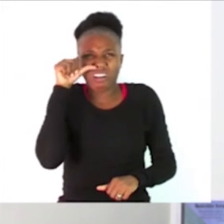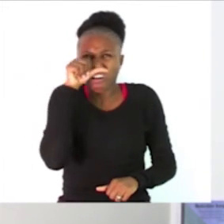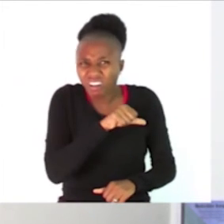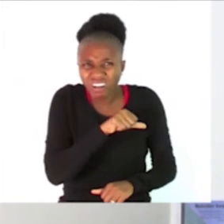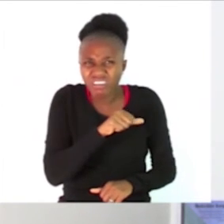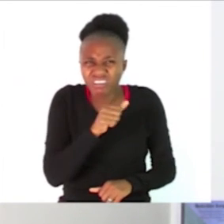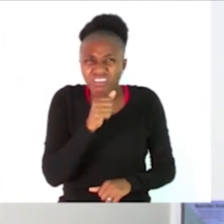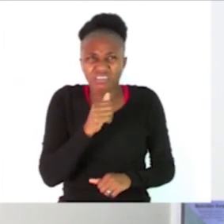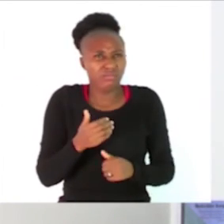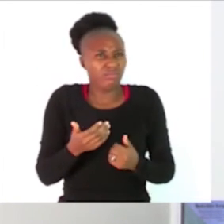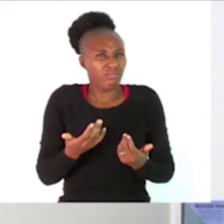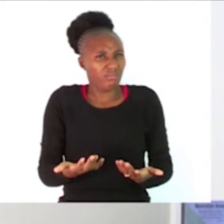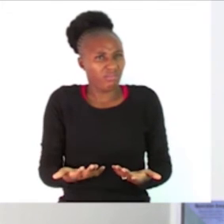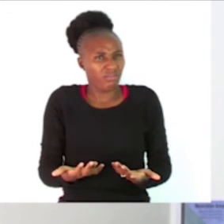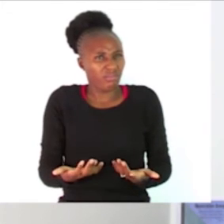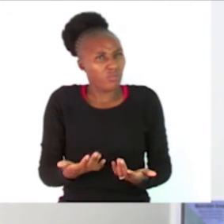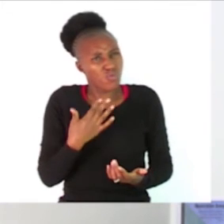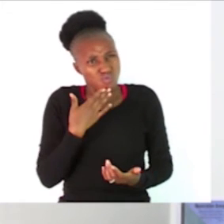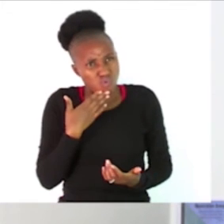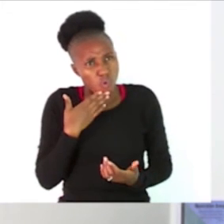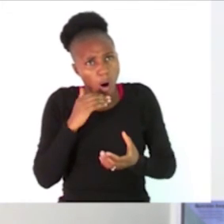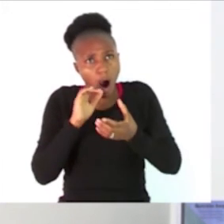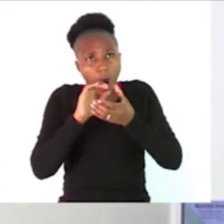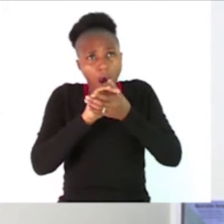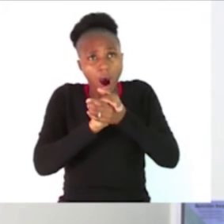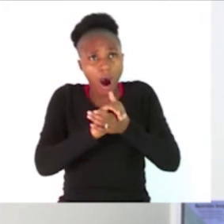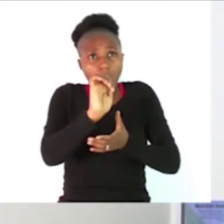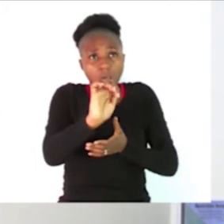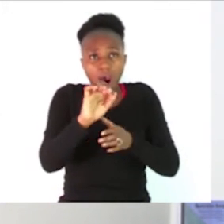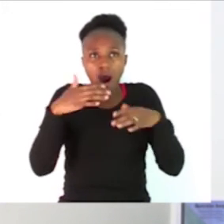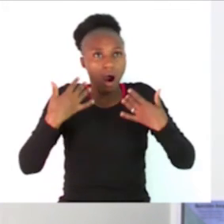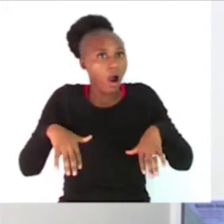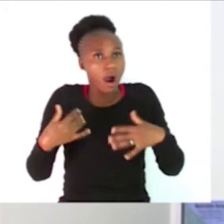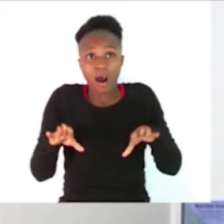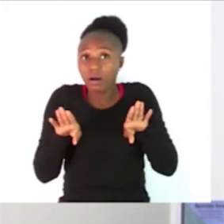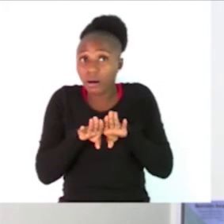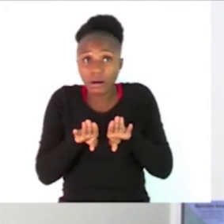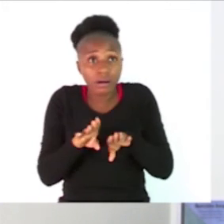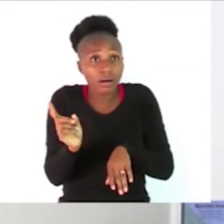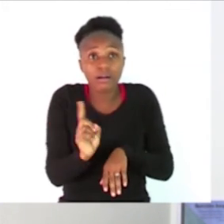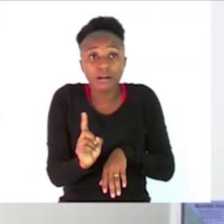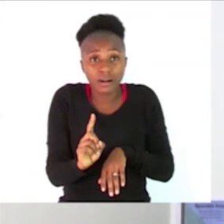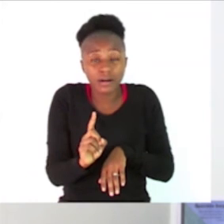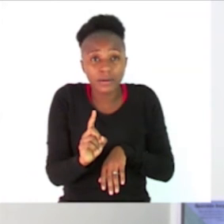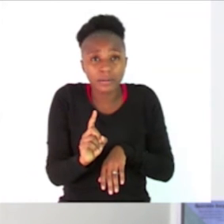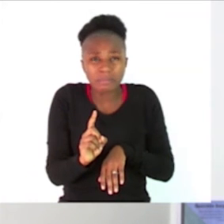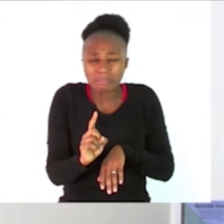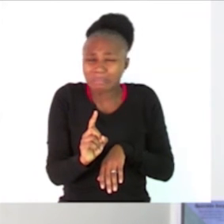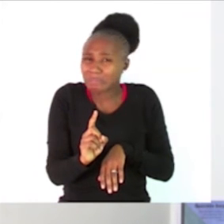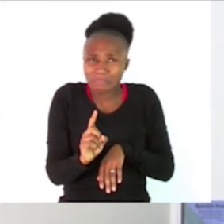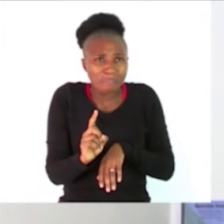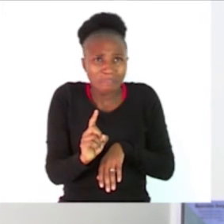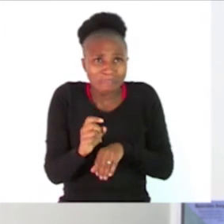And this weird smell is coming from a friend, that closest friend of yours. How do you deal with that? That is really